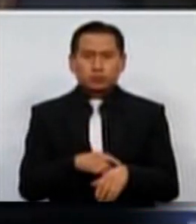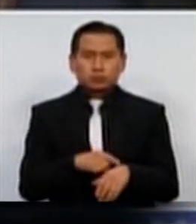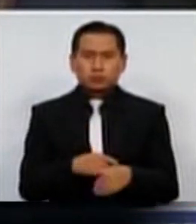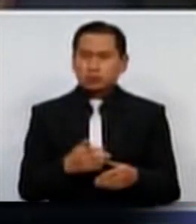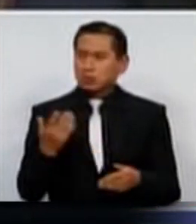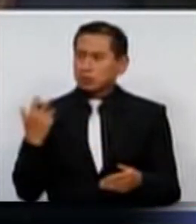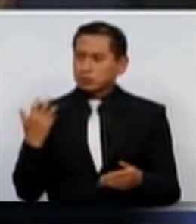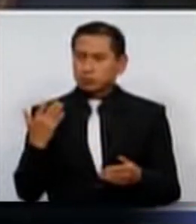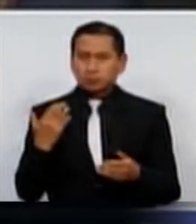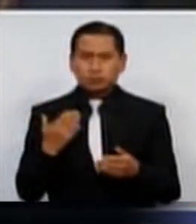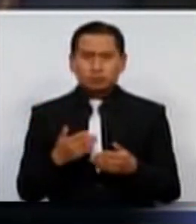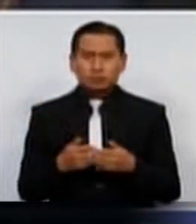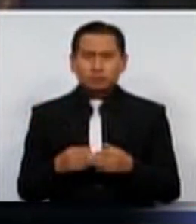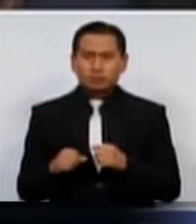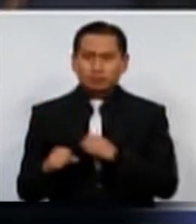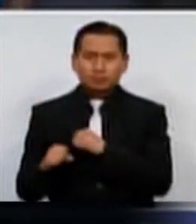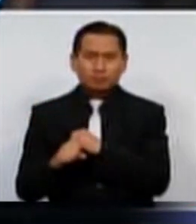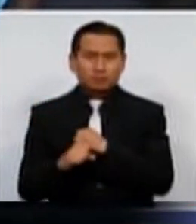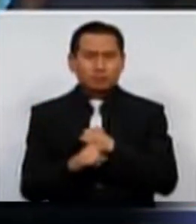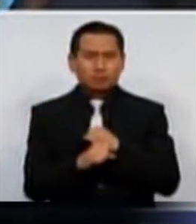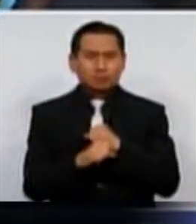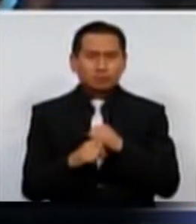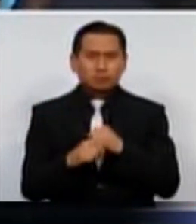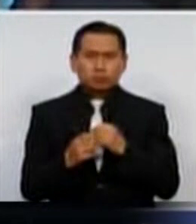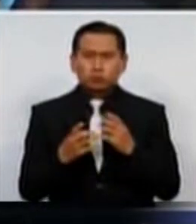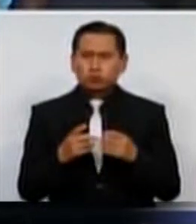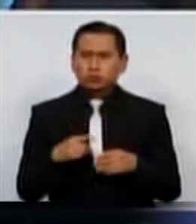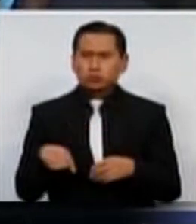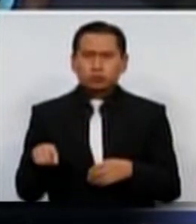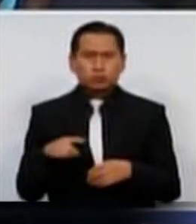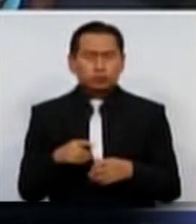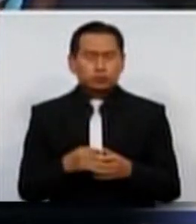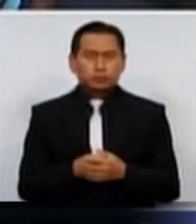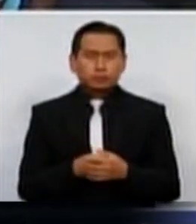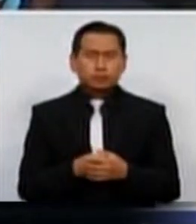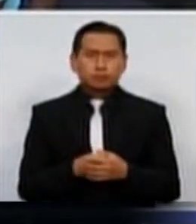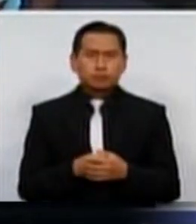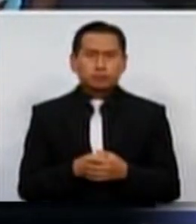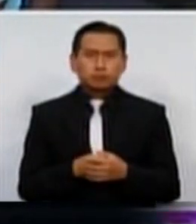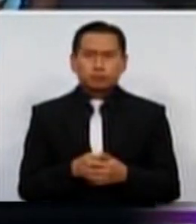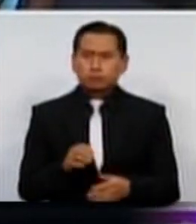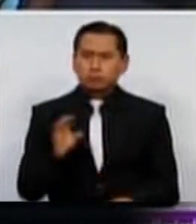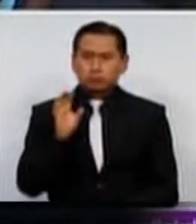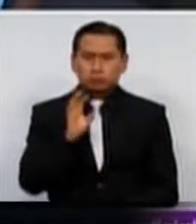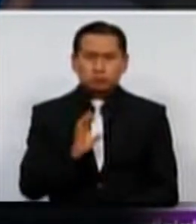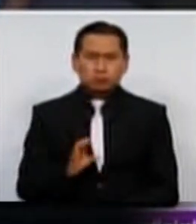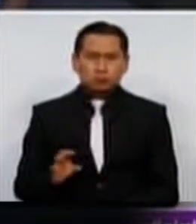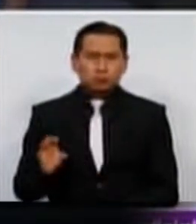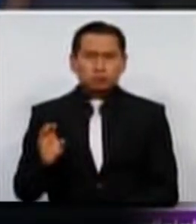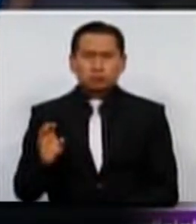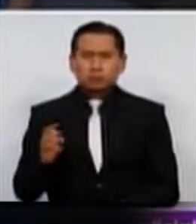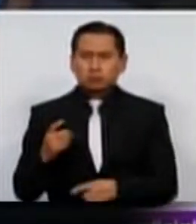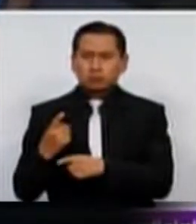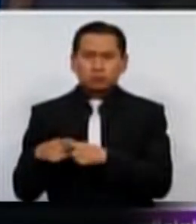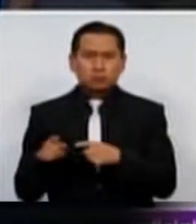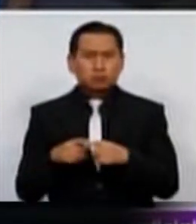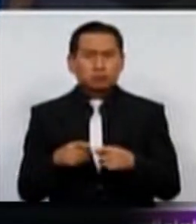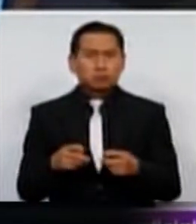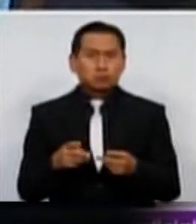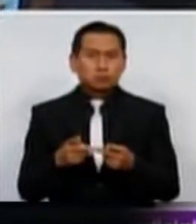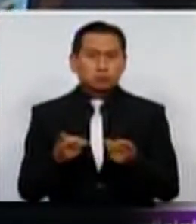during this electoral stage with many of the organizations in many regions,